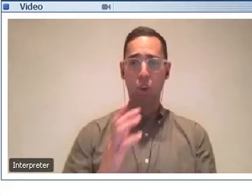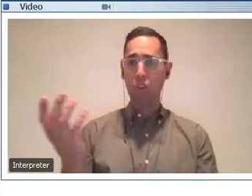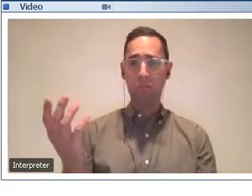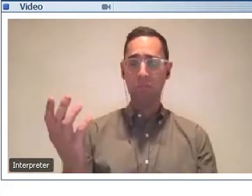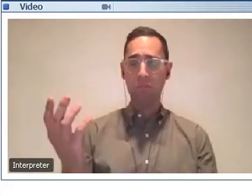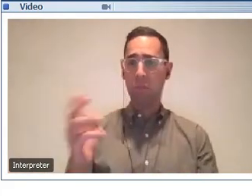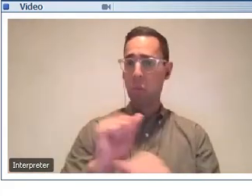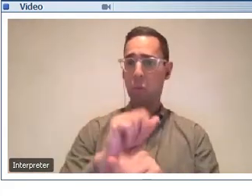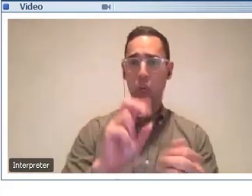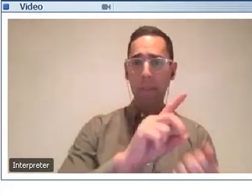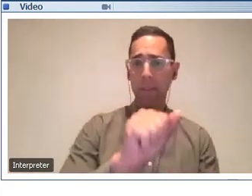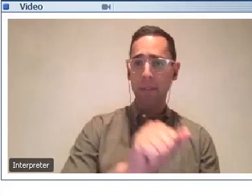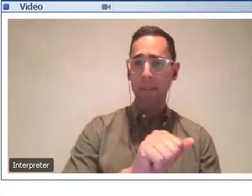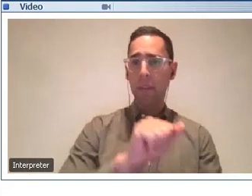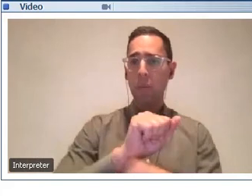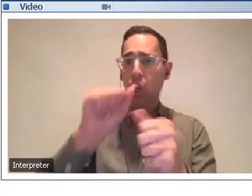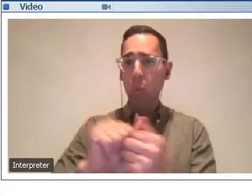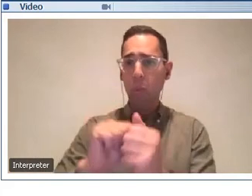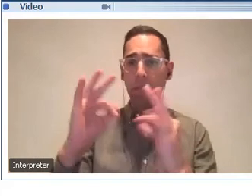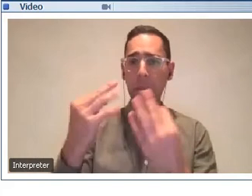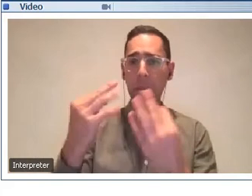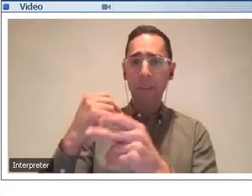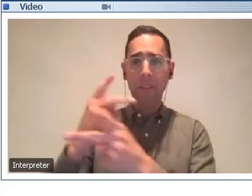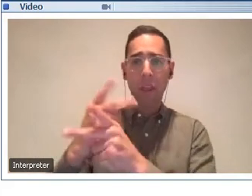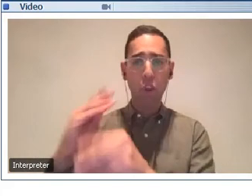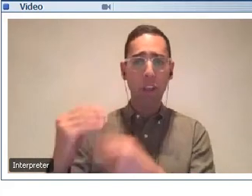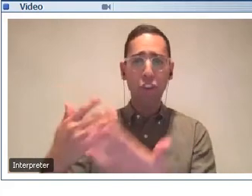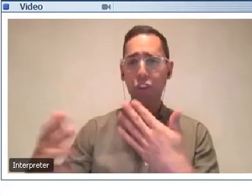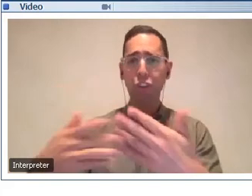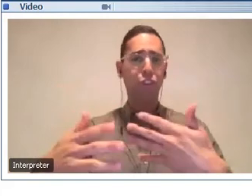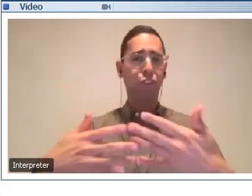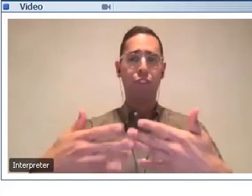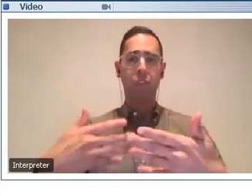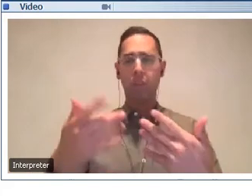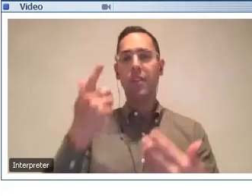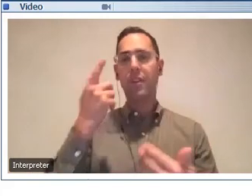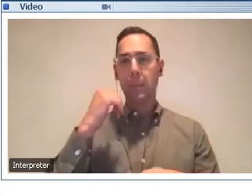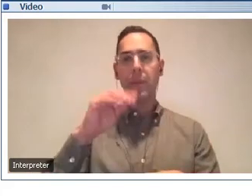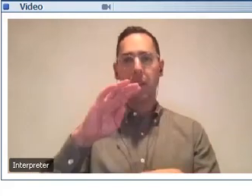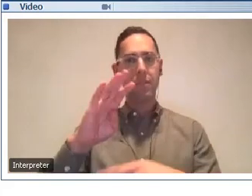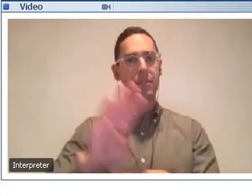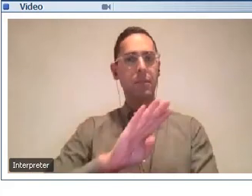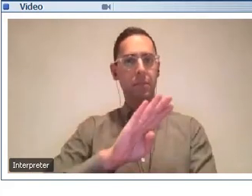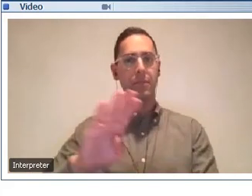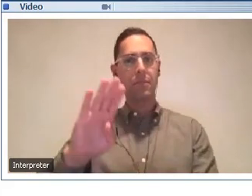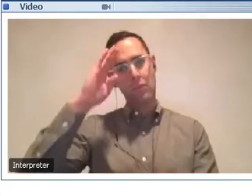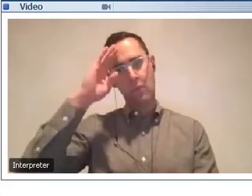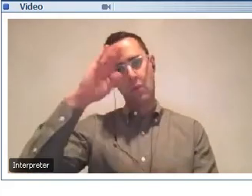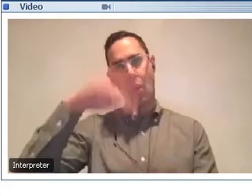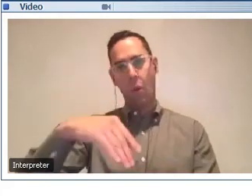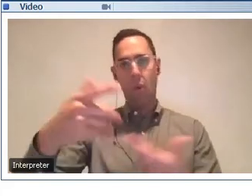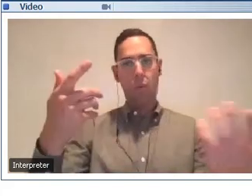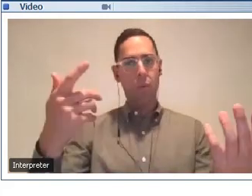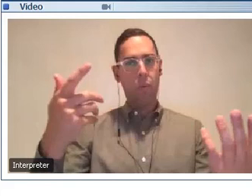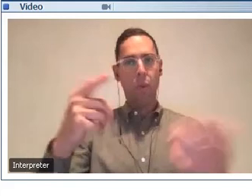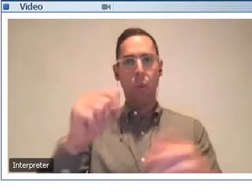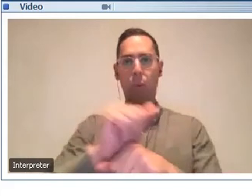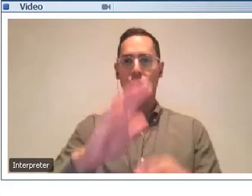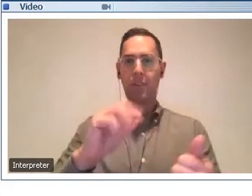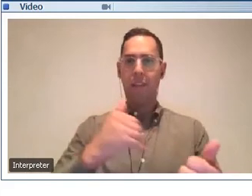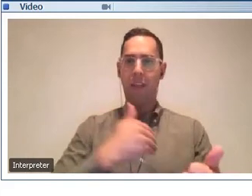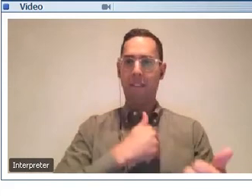solution because employers will know that workers will have access to paid leave if they need it, right, through that